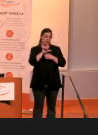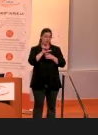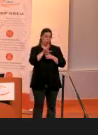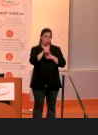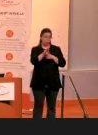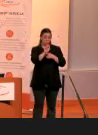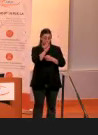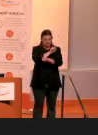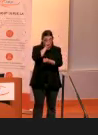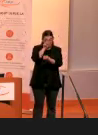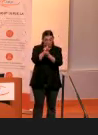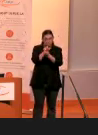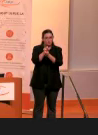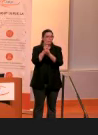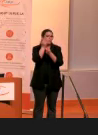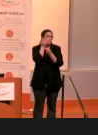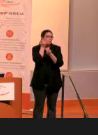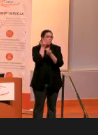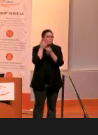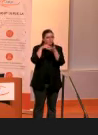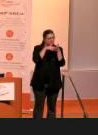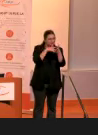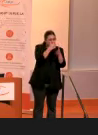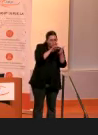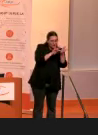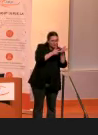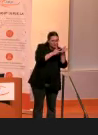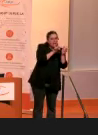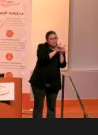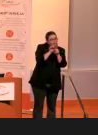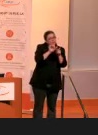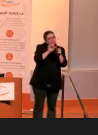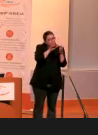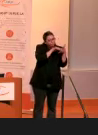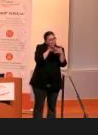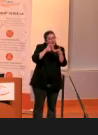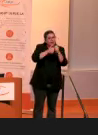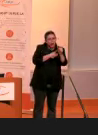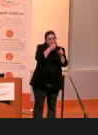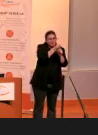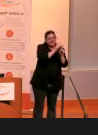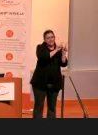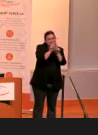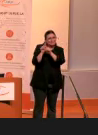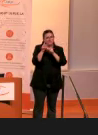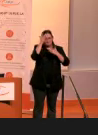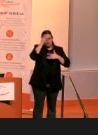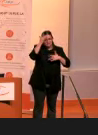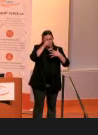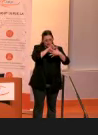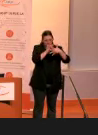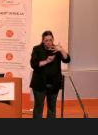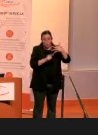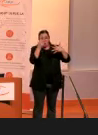also study the same drug for Sjogren's, for rheumatoid, for scleroderma, for myositis, where we have one